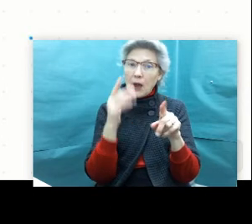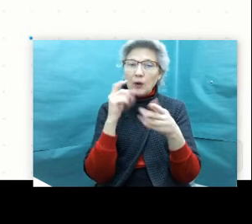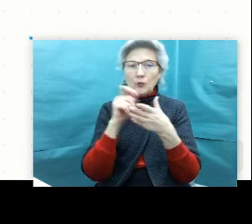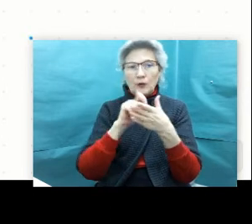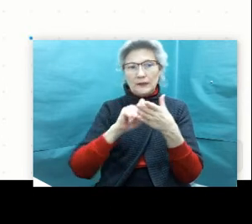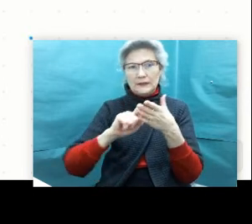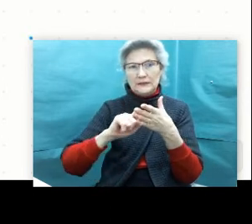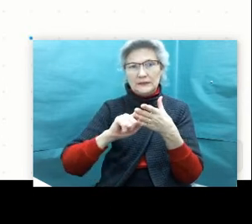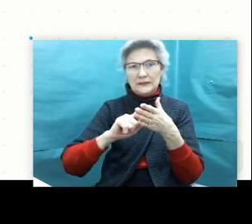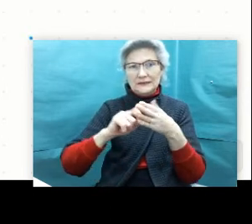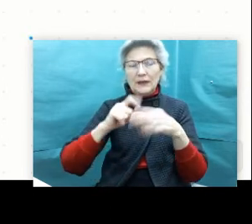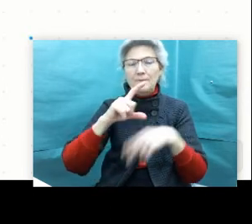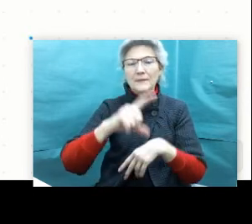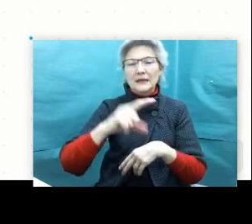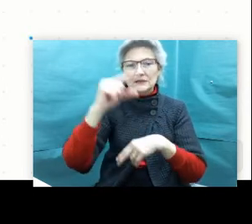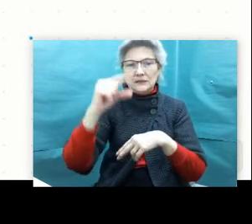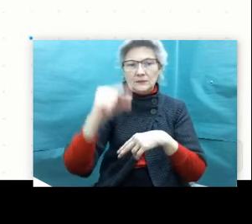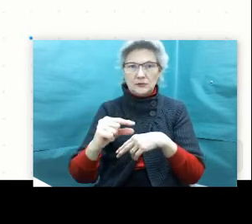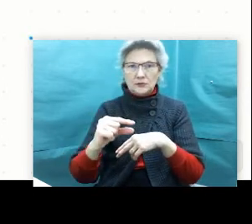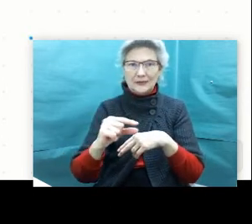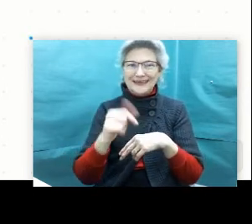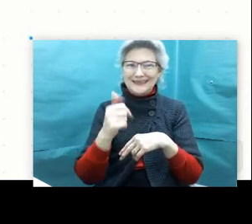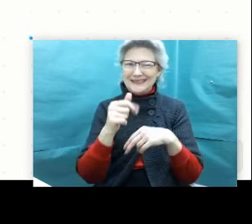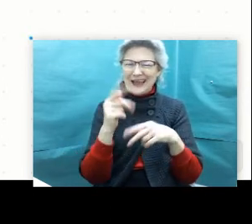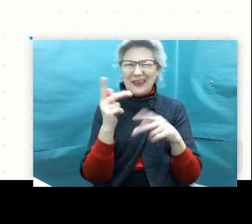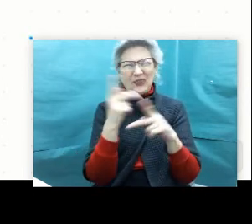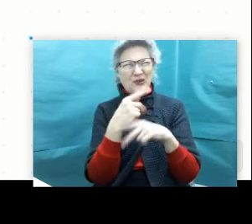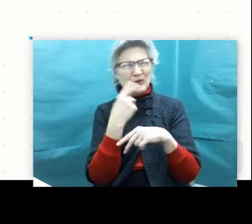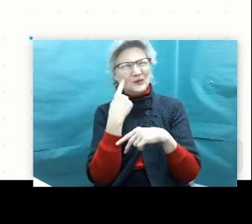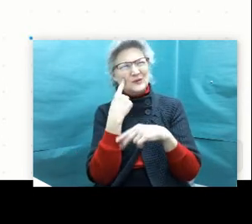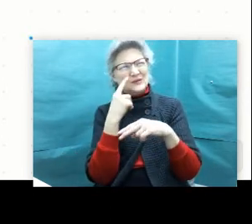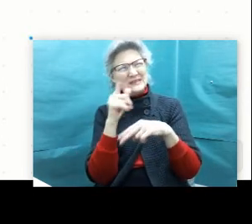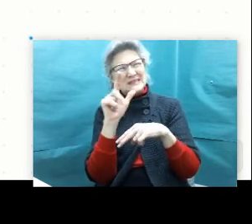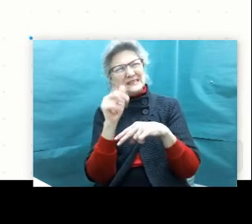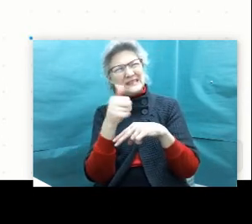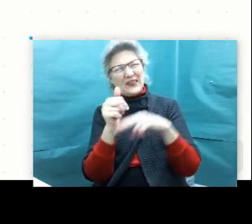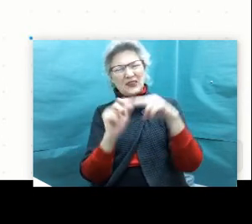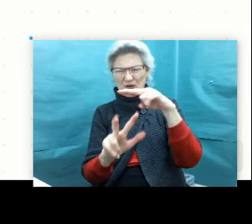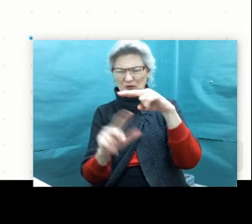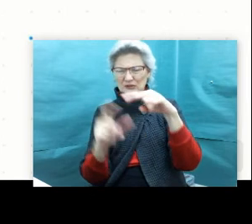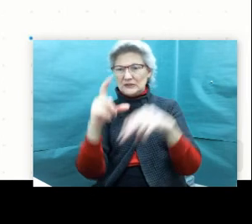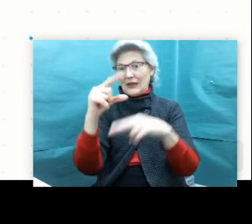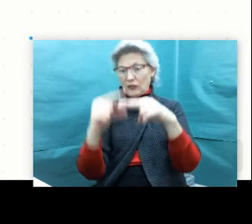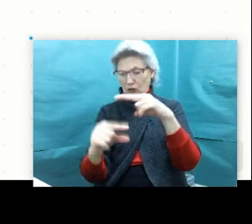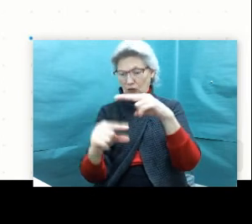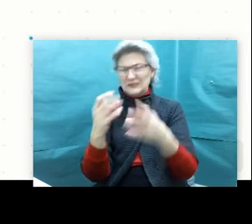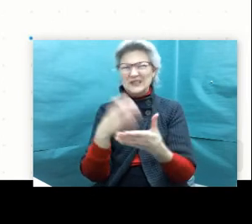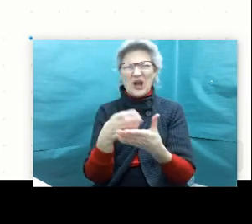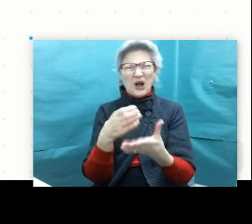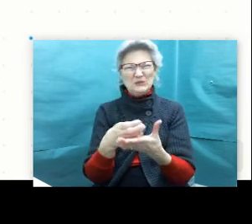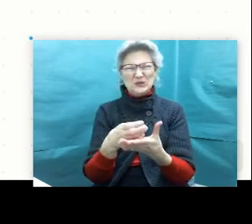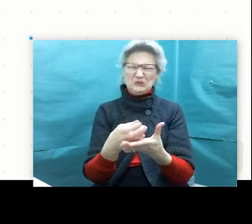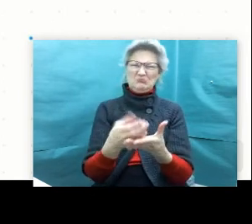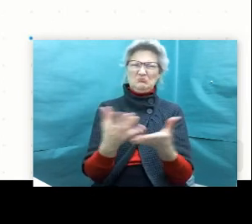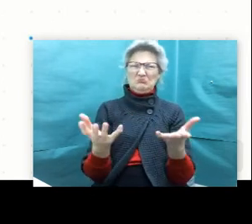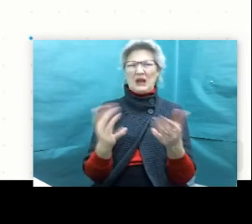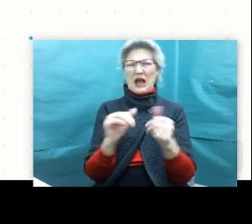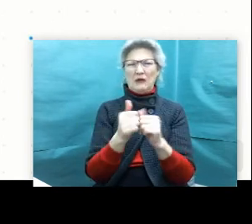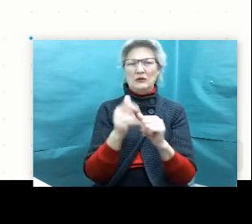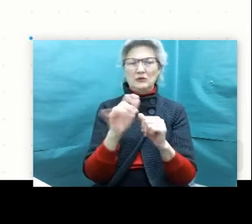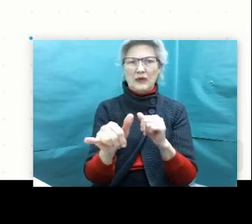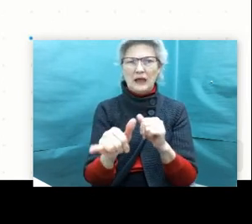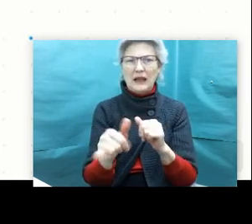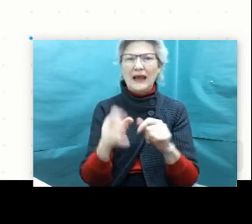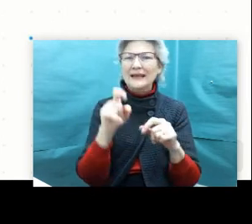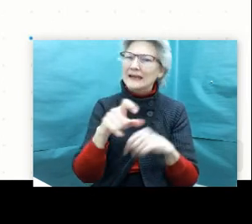write this as a mixed number. 10/3 is, doesn't really make sense. It doesn't make sense of the problem if I say 10/3 cups. I can answer that in a mixed number